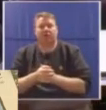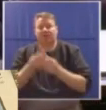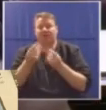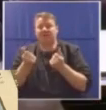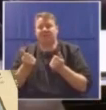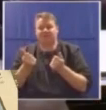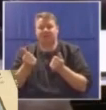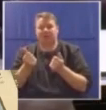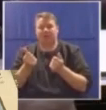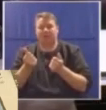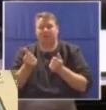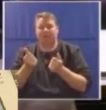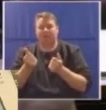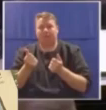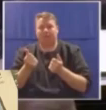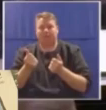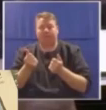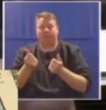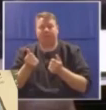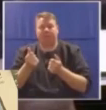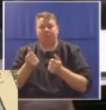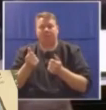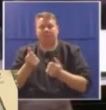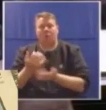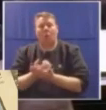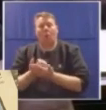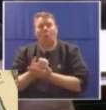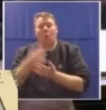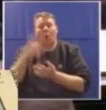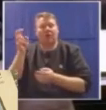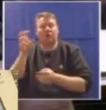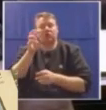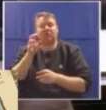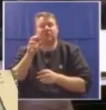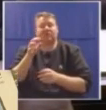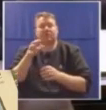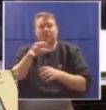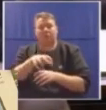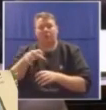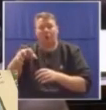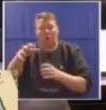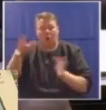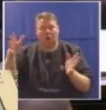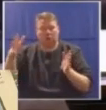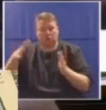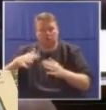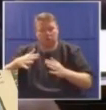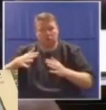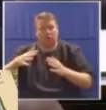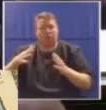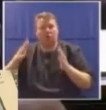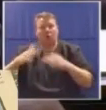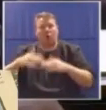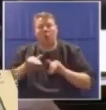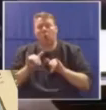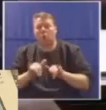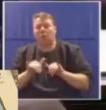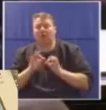closures of their coal power plants. This, while South Africa is steaming ahead